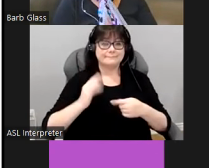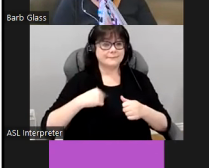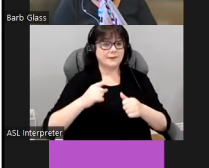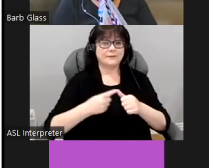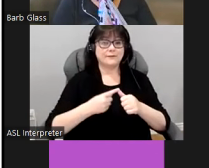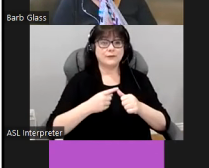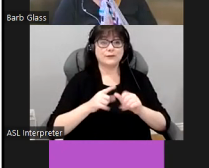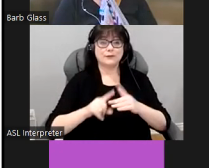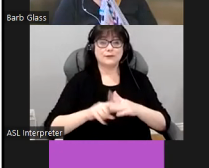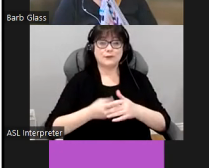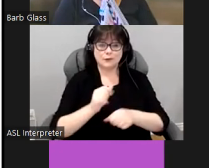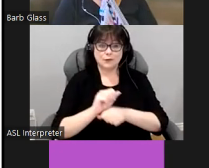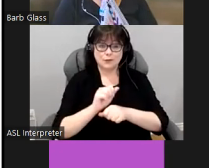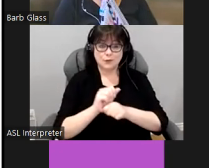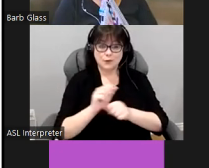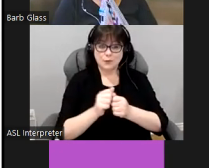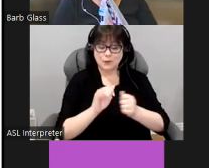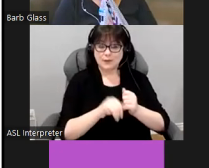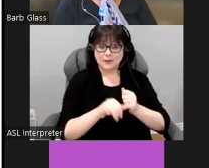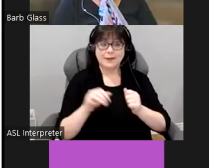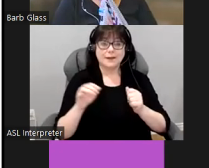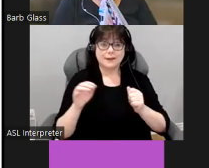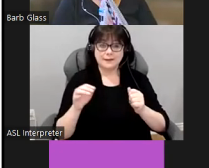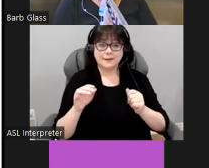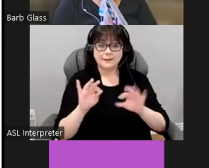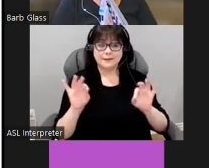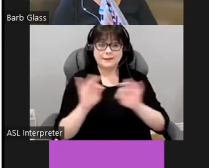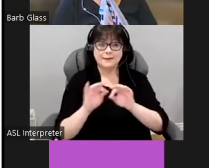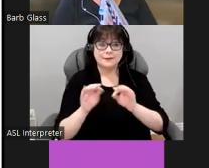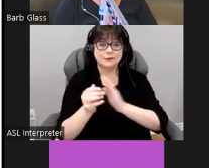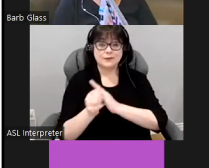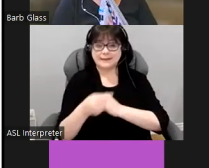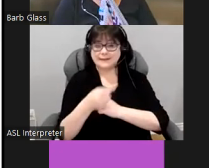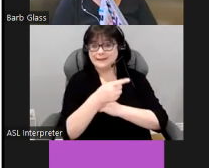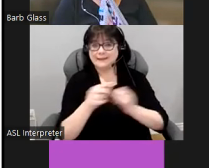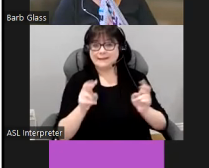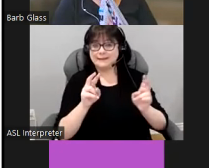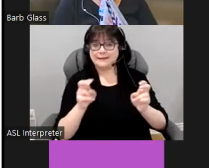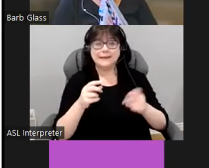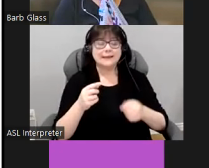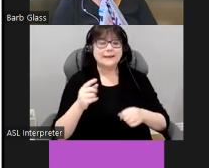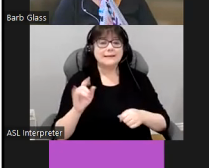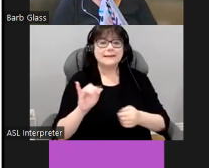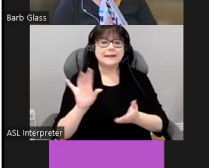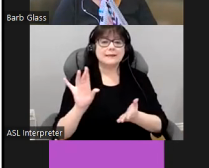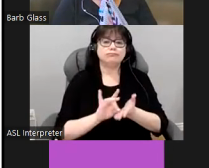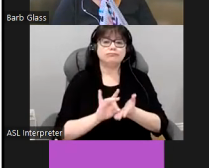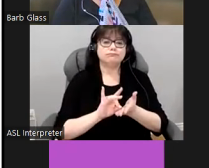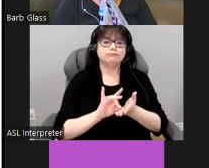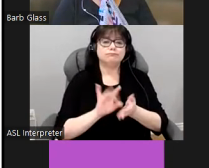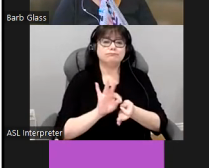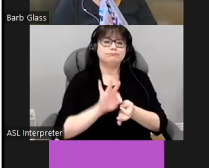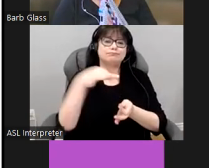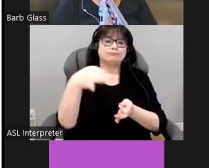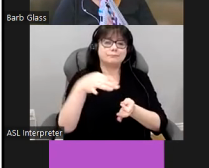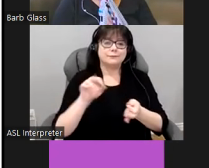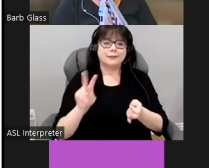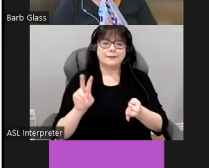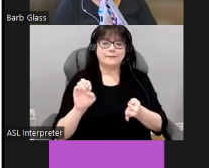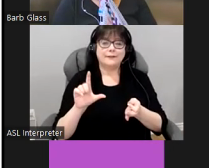essential skills programming was this one, that essential skills are the Velcro to which all